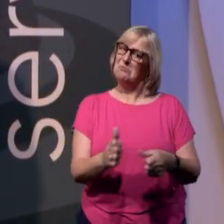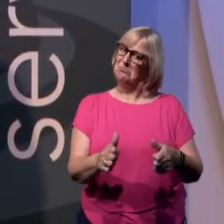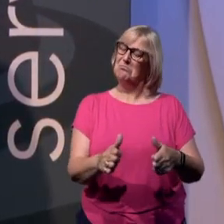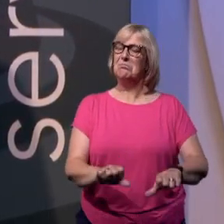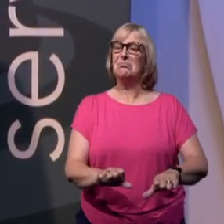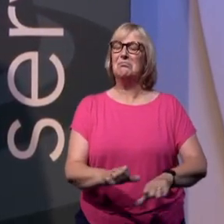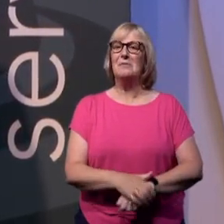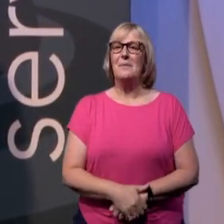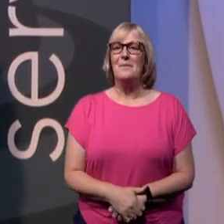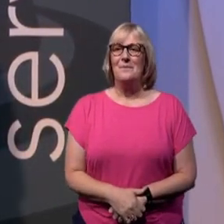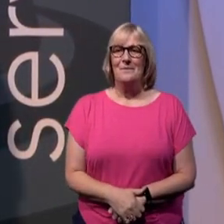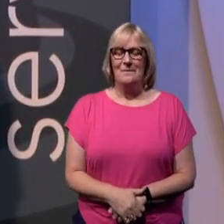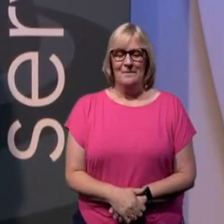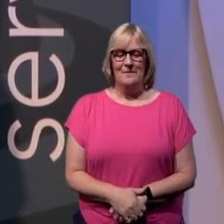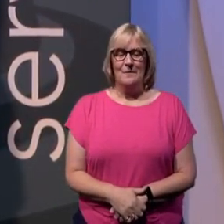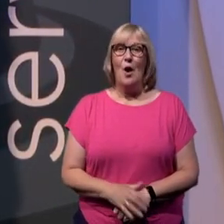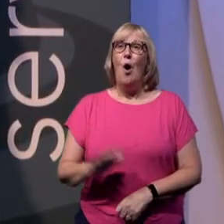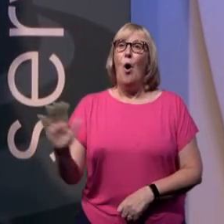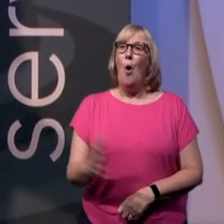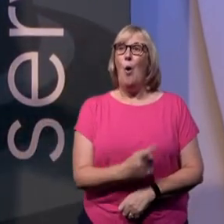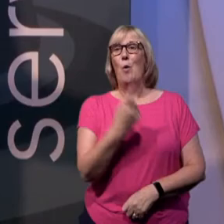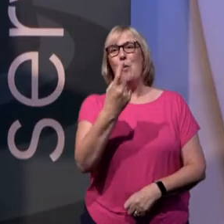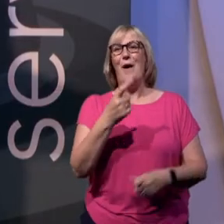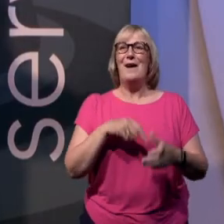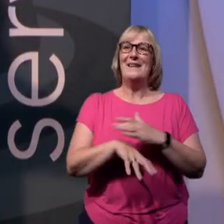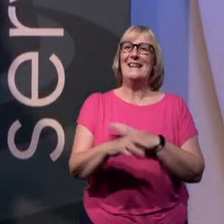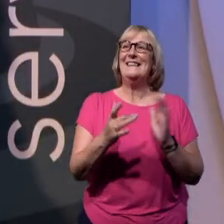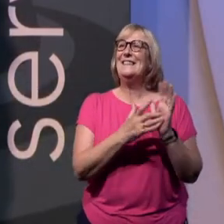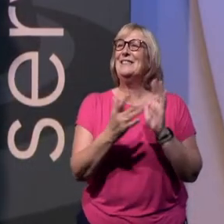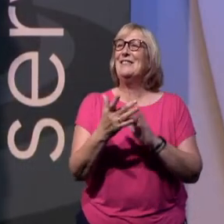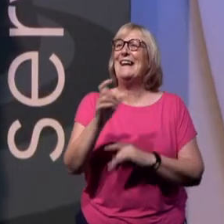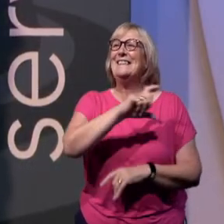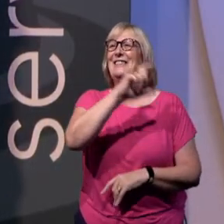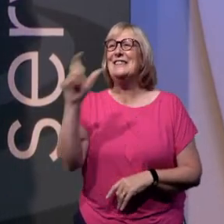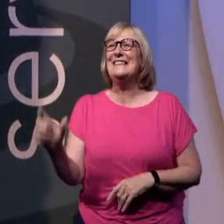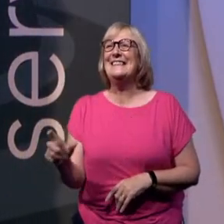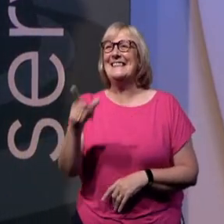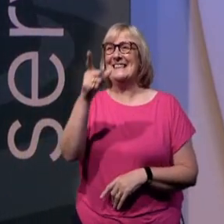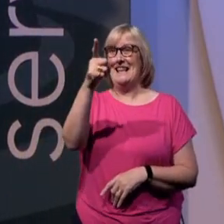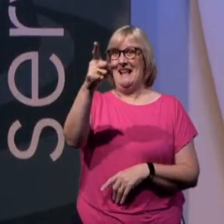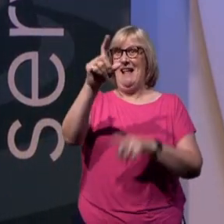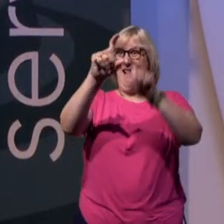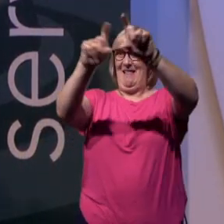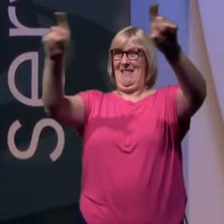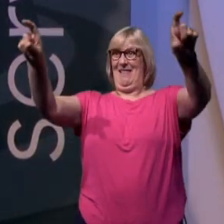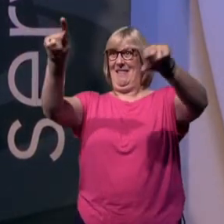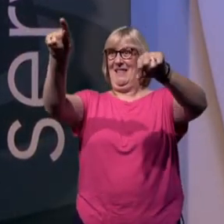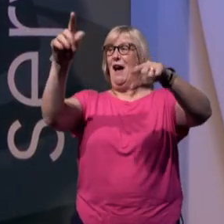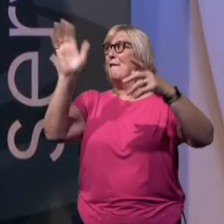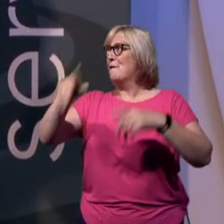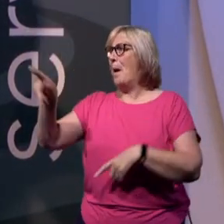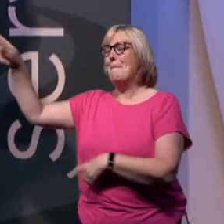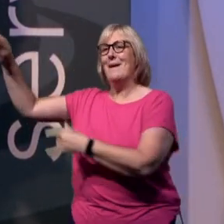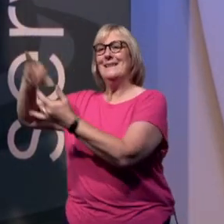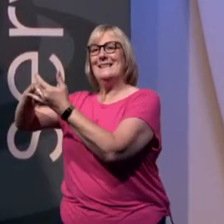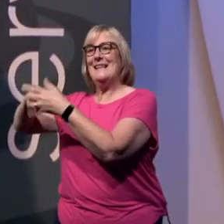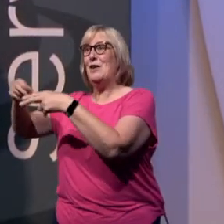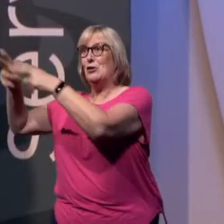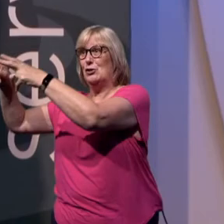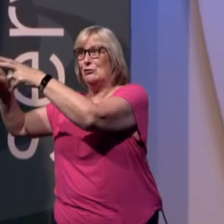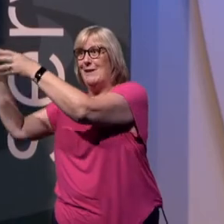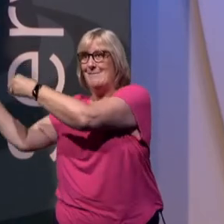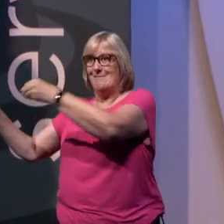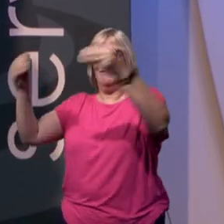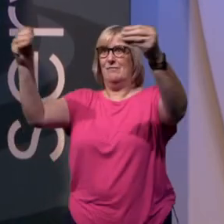first time, all one in Christ Jesus. There's the banner up there. That came down from Skiddle with us. But of course, we don't want to